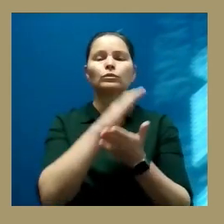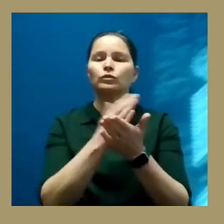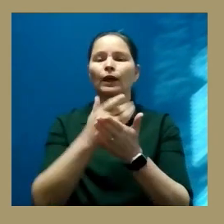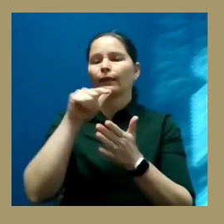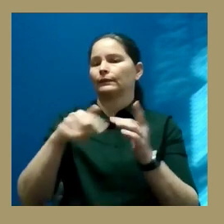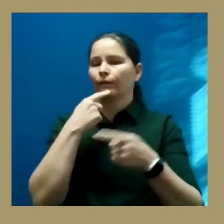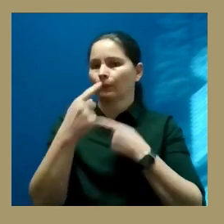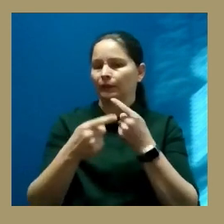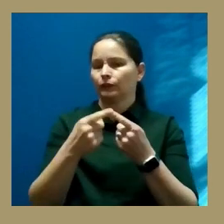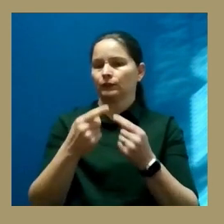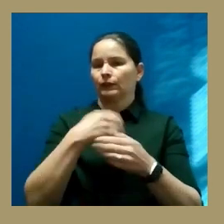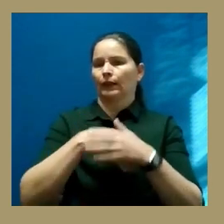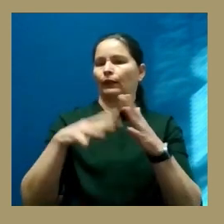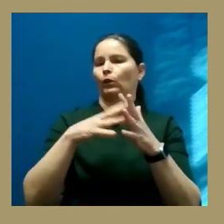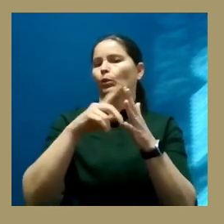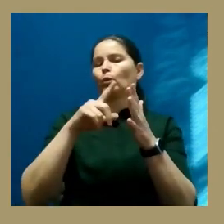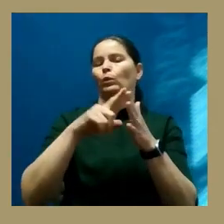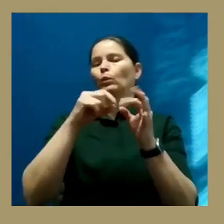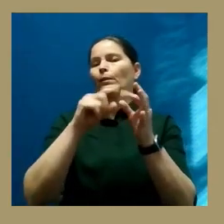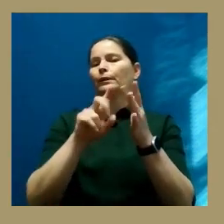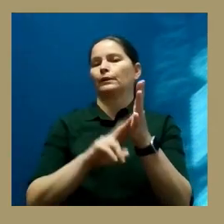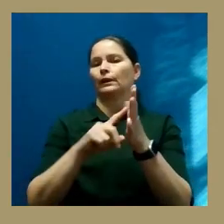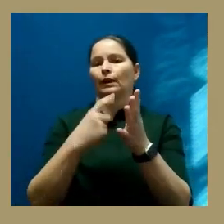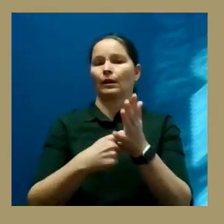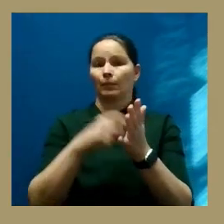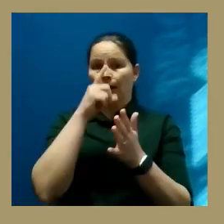webinar, but you can set up a Service Victoria account online at